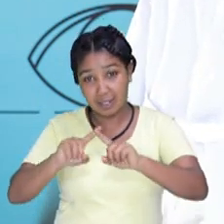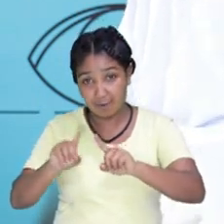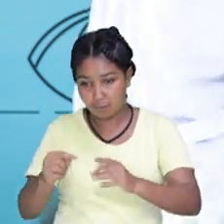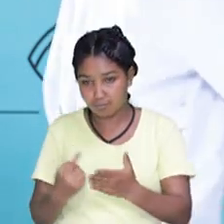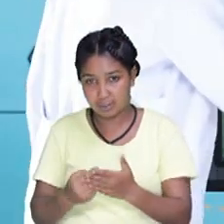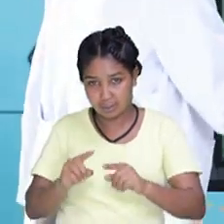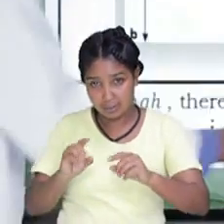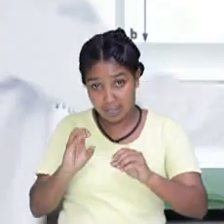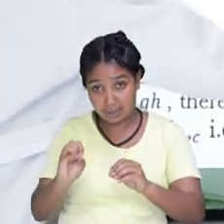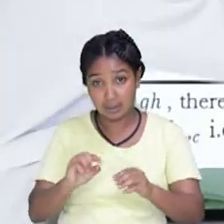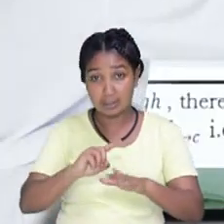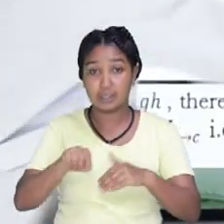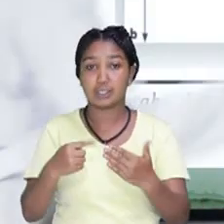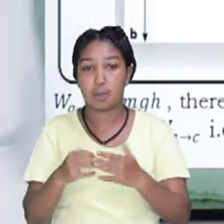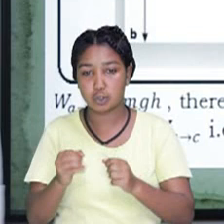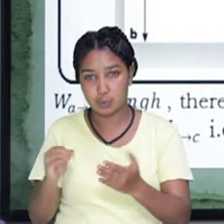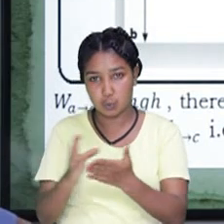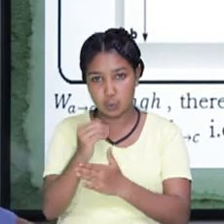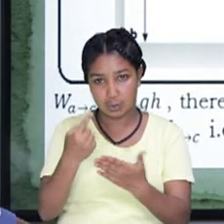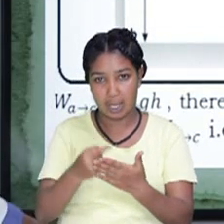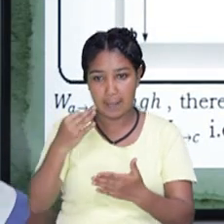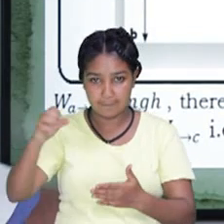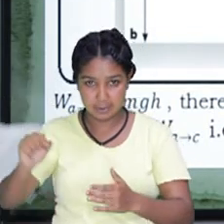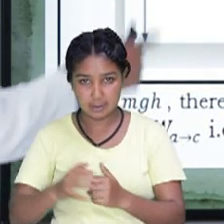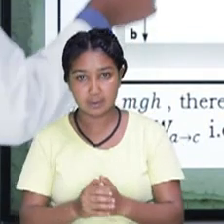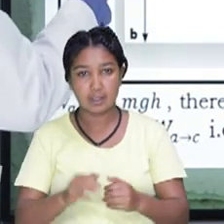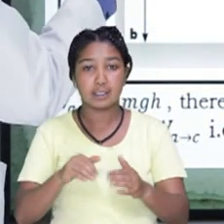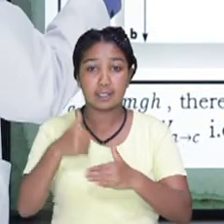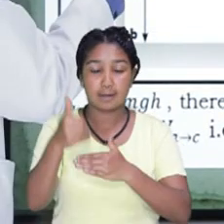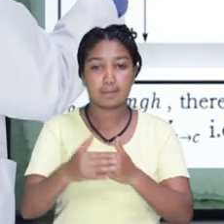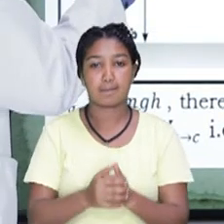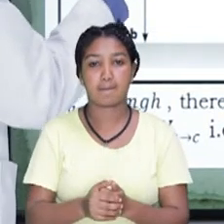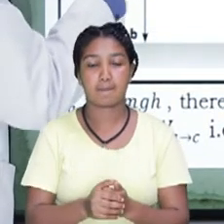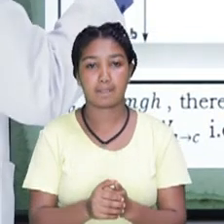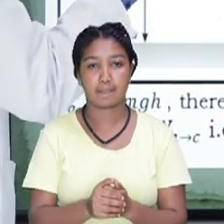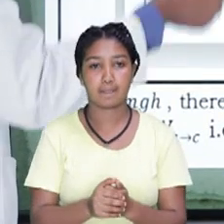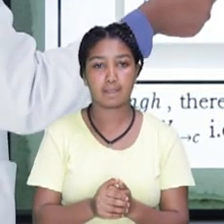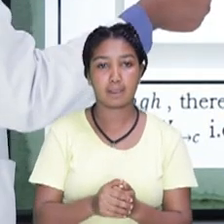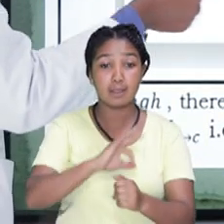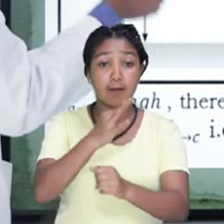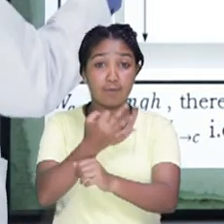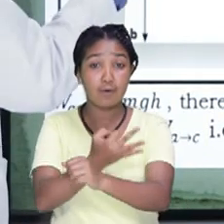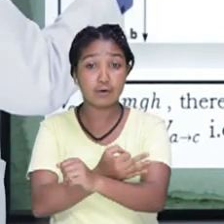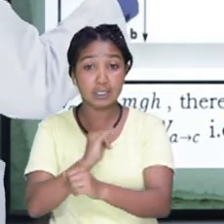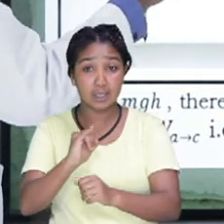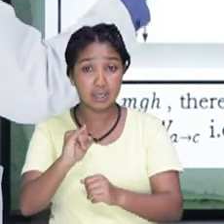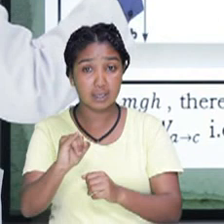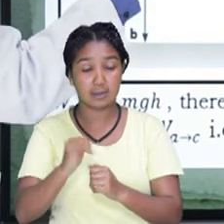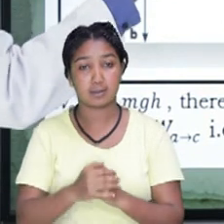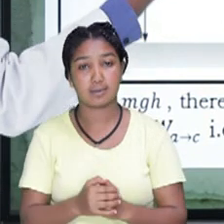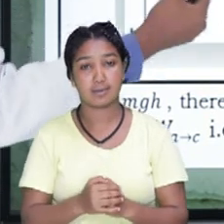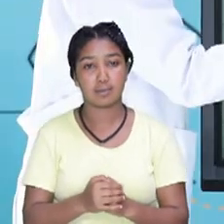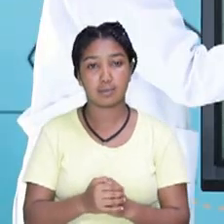from this theta. Therefore, it's possible to use just Fs. Then, the force is